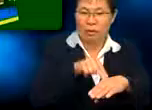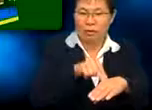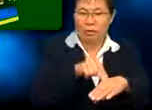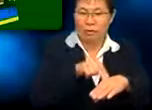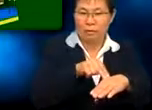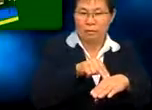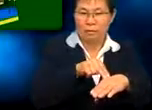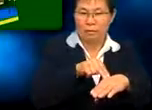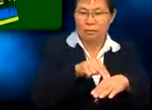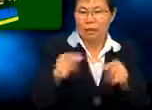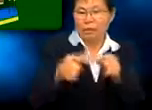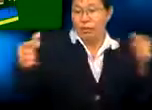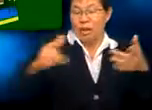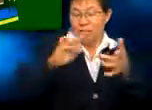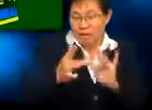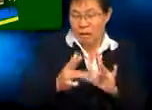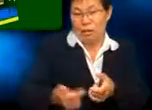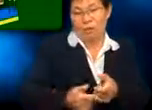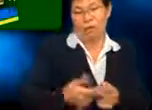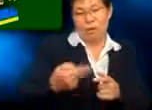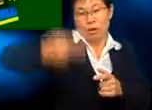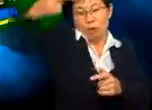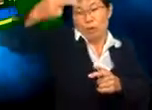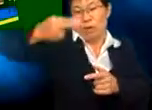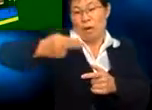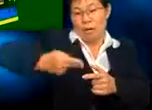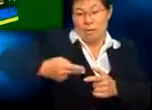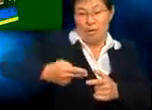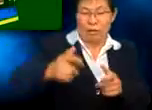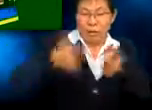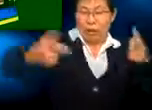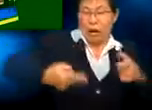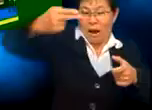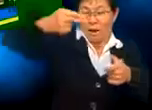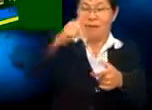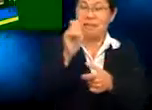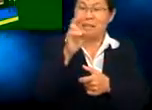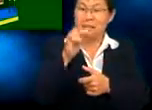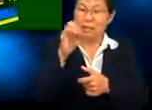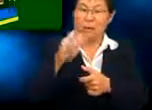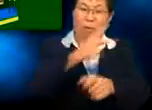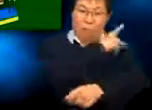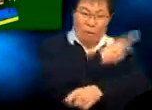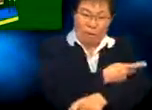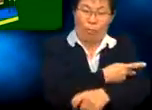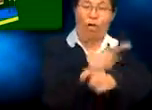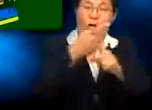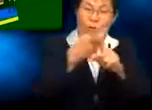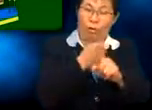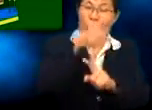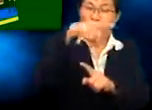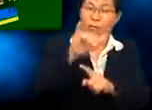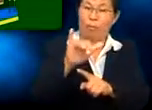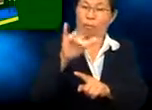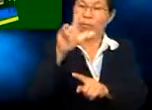grid networks. The huge high tension cables or power lines strung from the pylons will